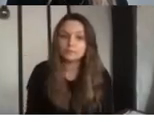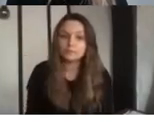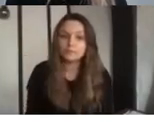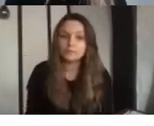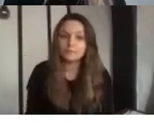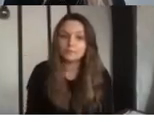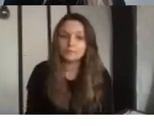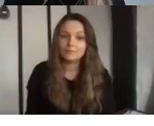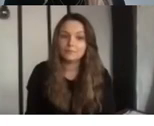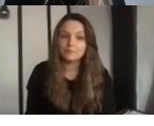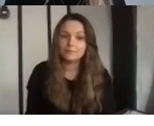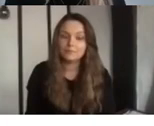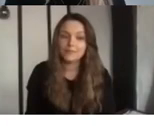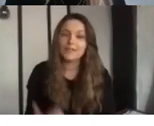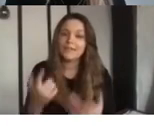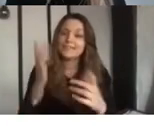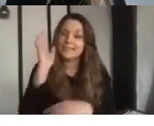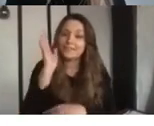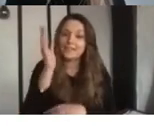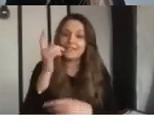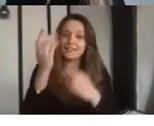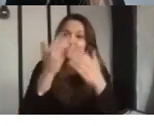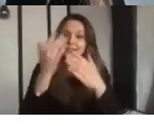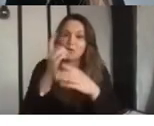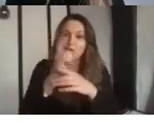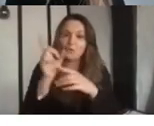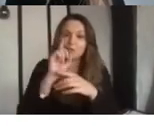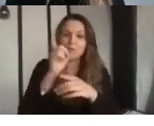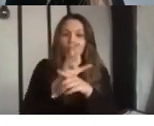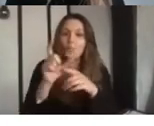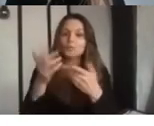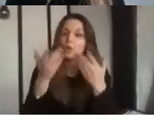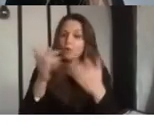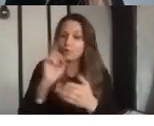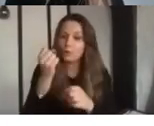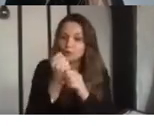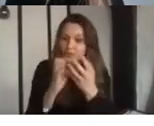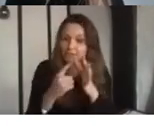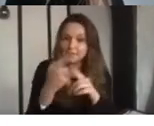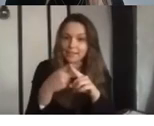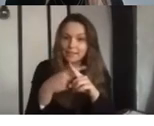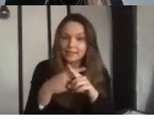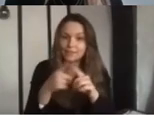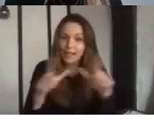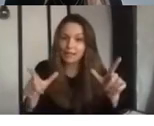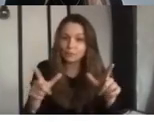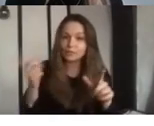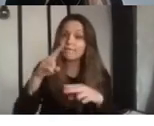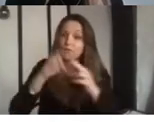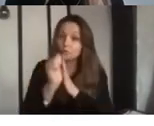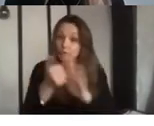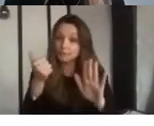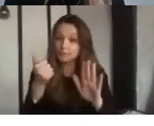So this evening's presentation will cover courses offered, so GCSE English Language and Functional